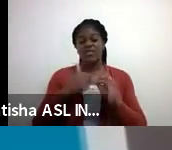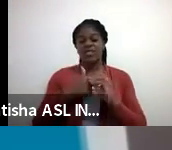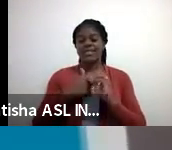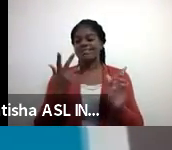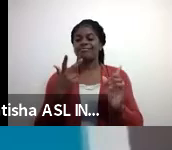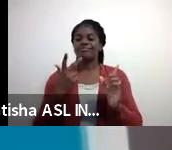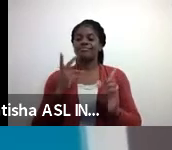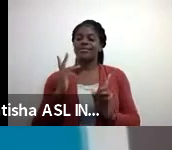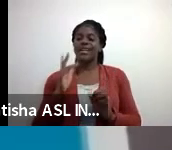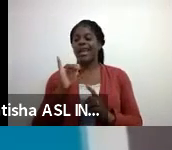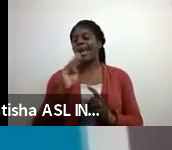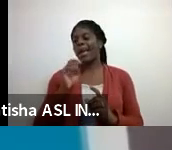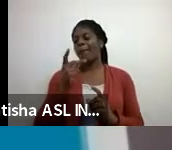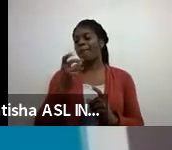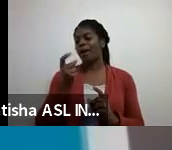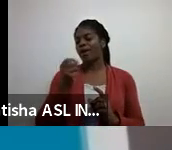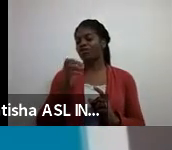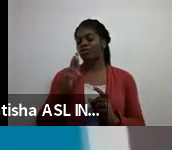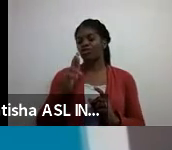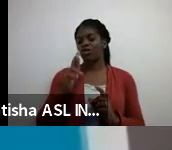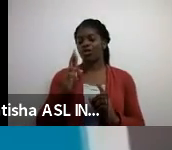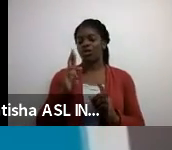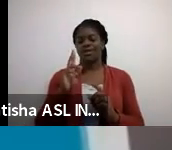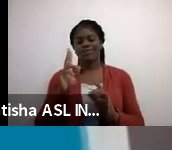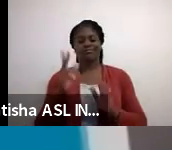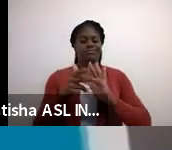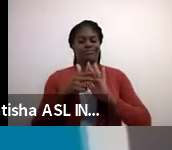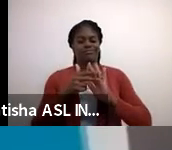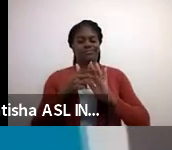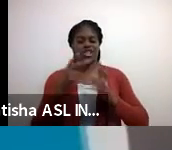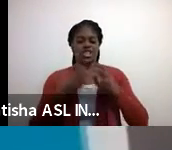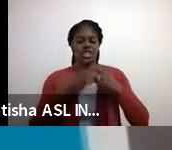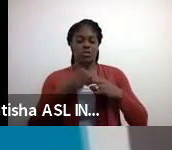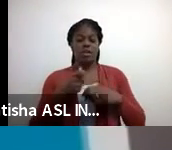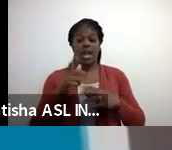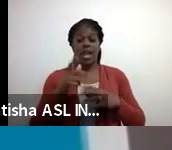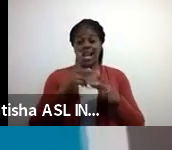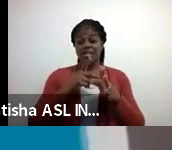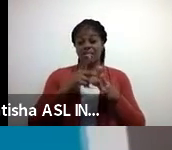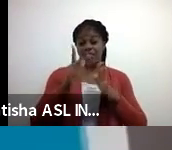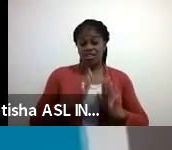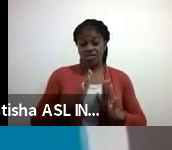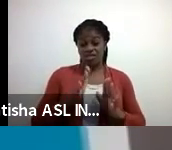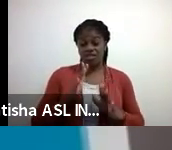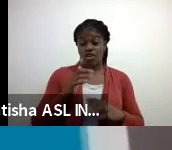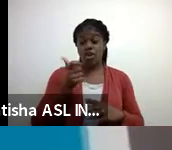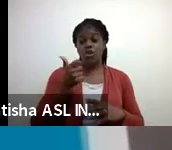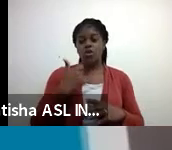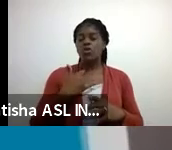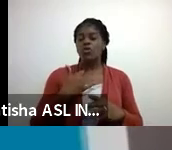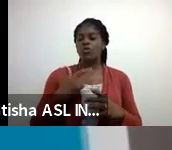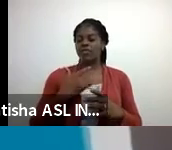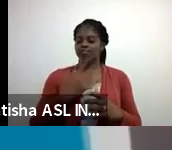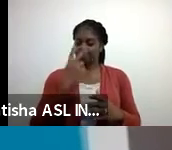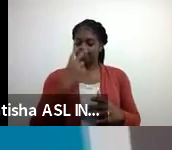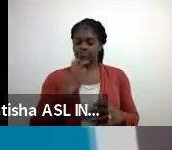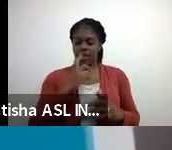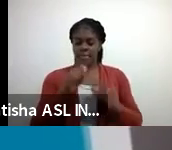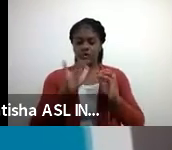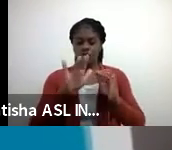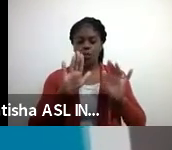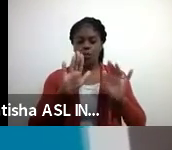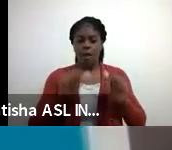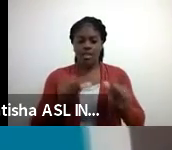syndrome, where even as a professional, you have doubts about your abilities. I